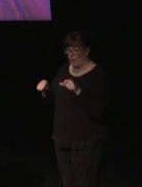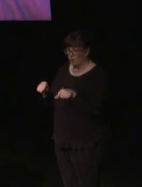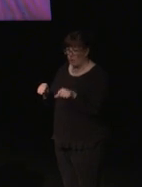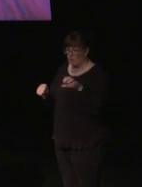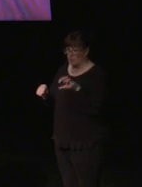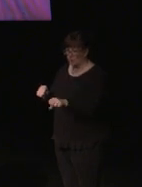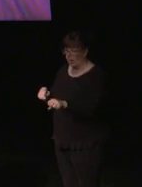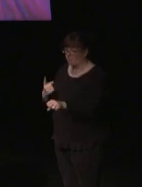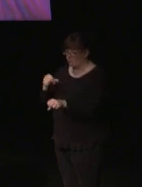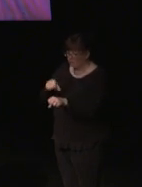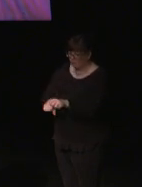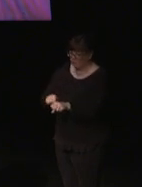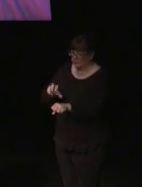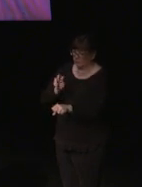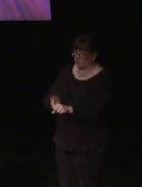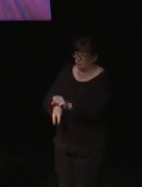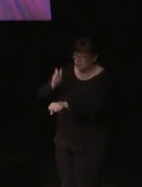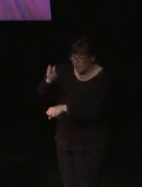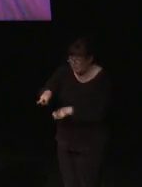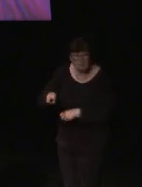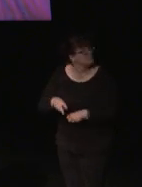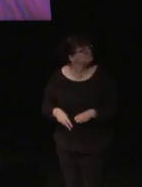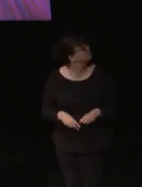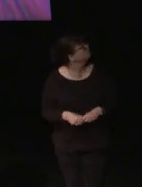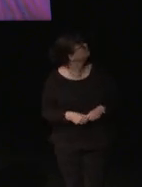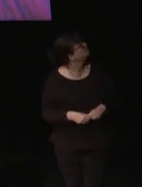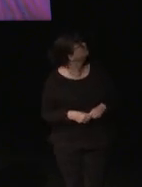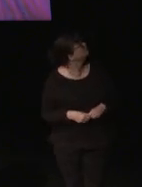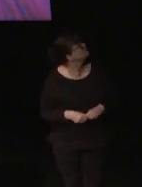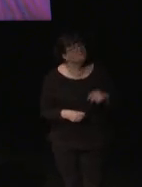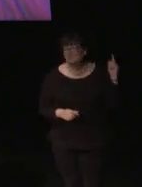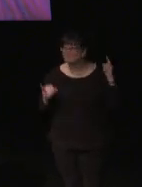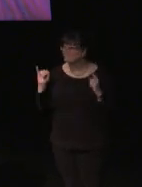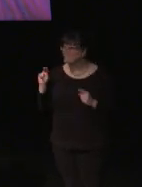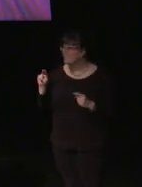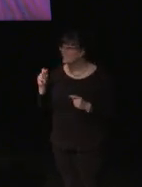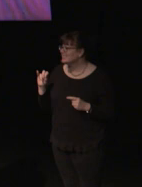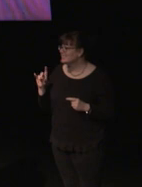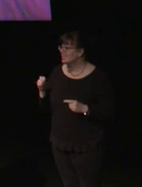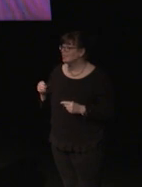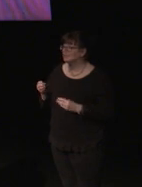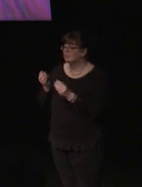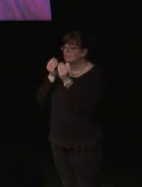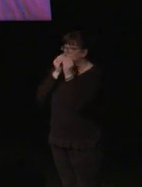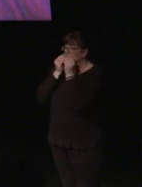jump. This is inside. I love inside. Mwah.